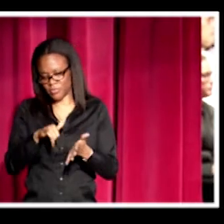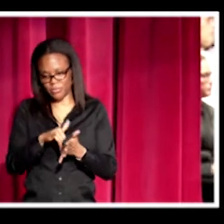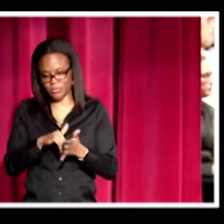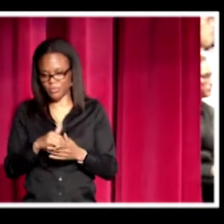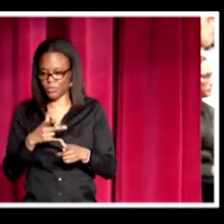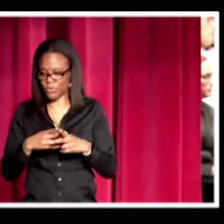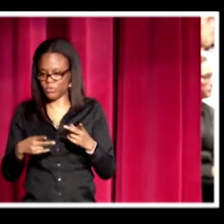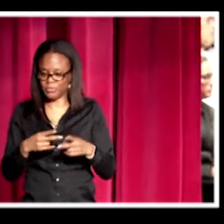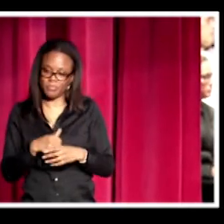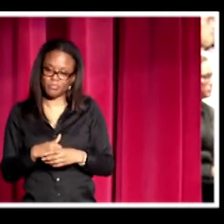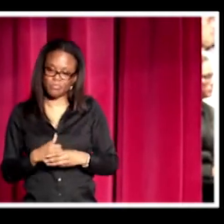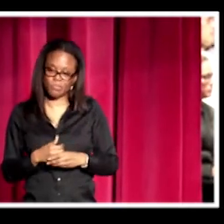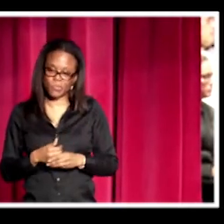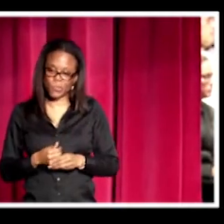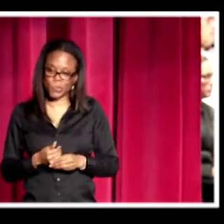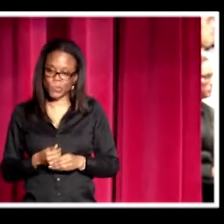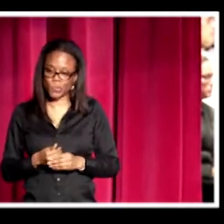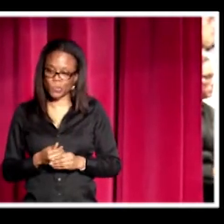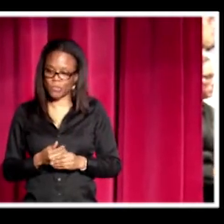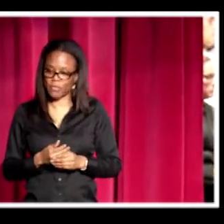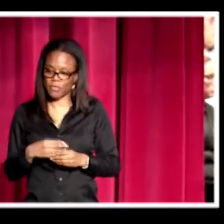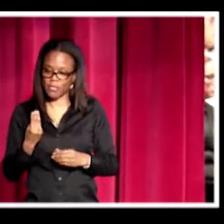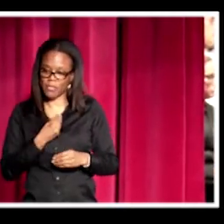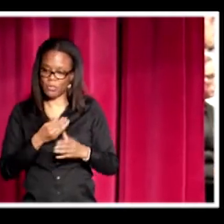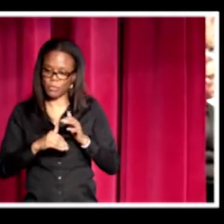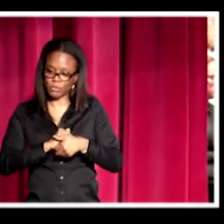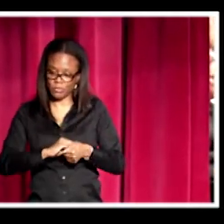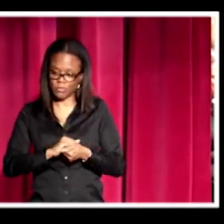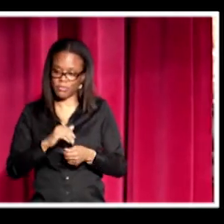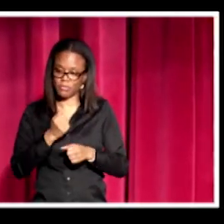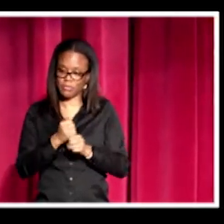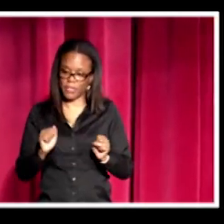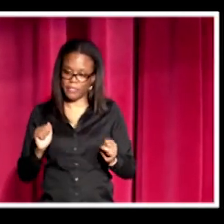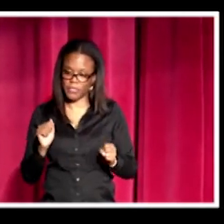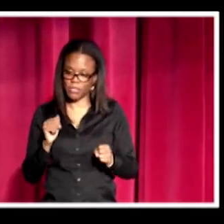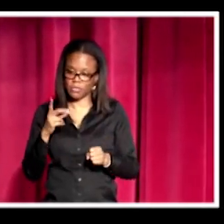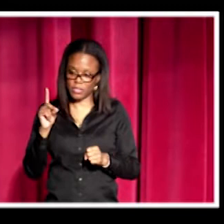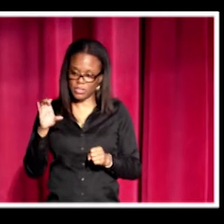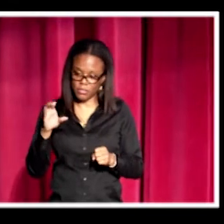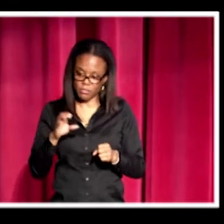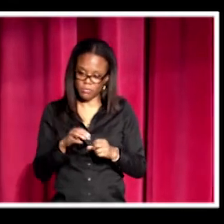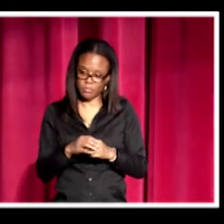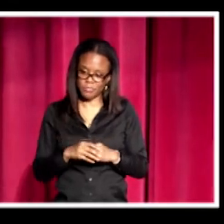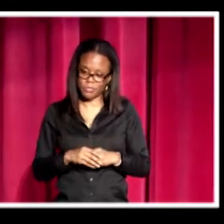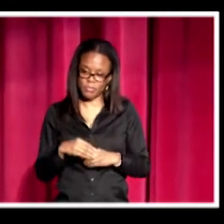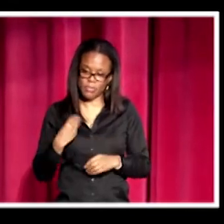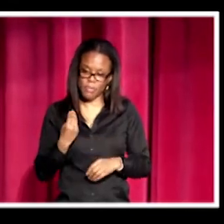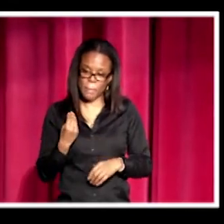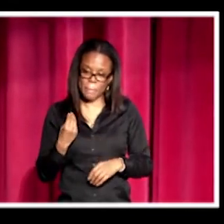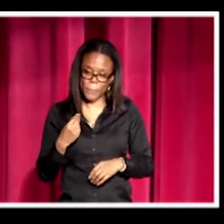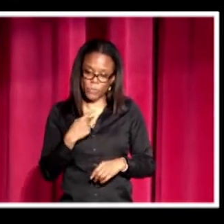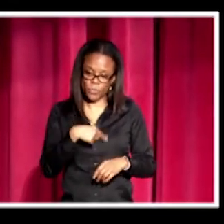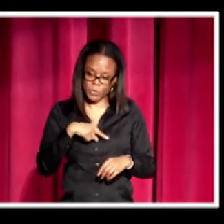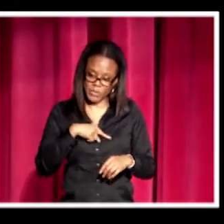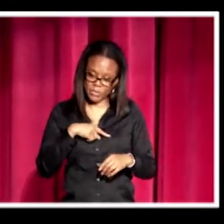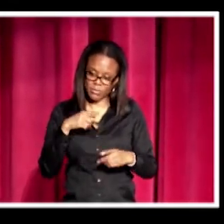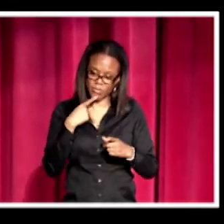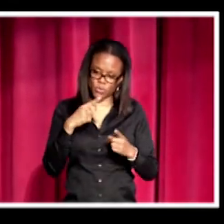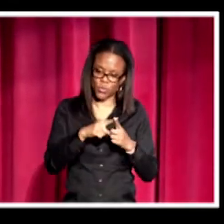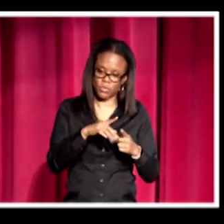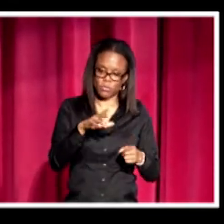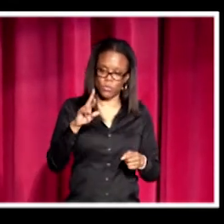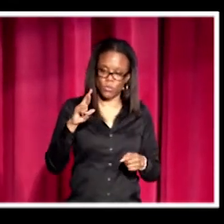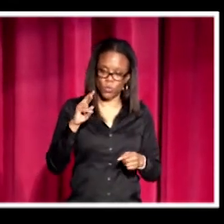partner on a Safer, Stronger DC, Councilmember Charles Allen and I say to Senator